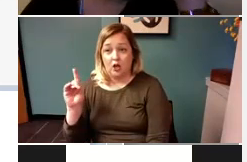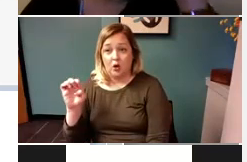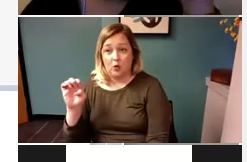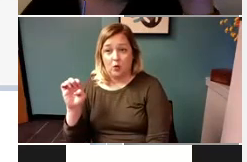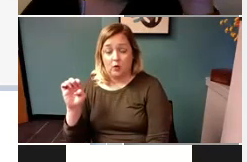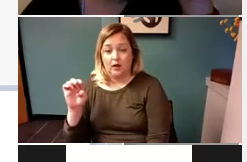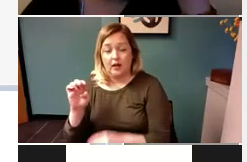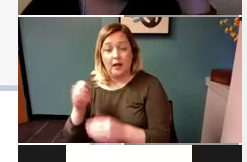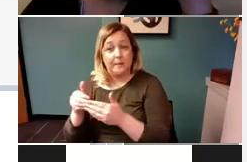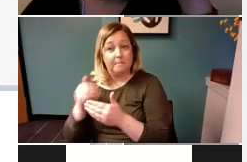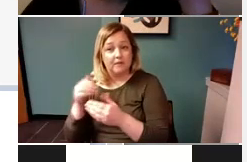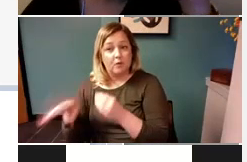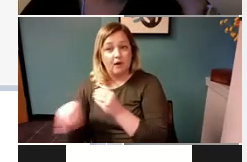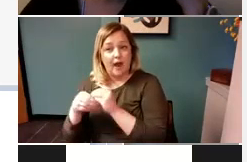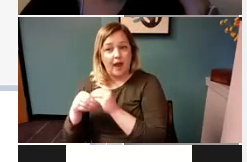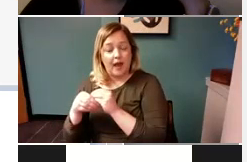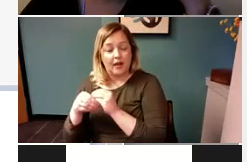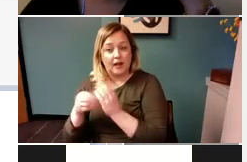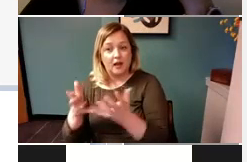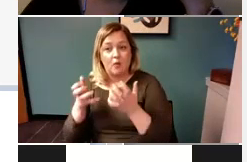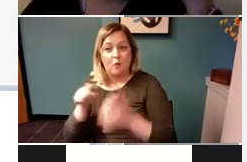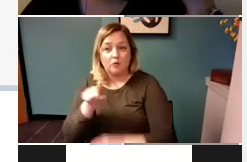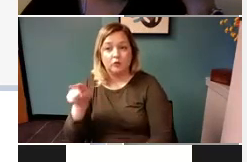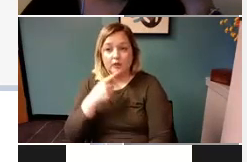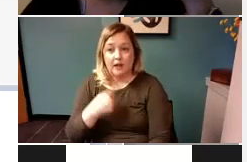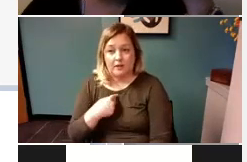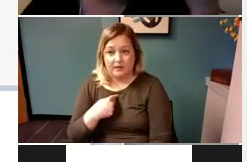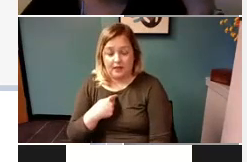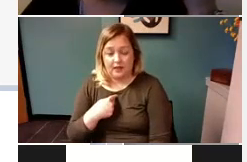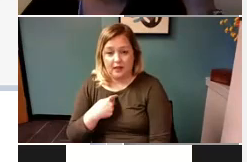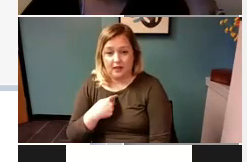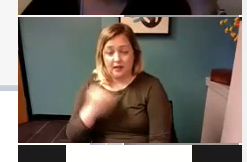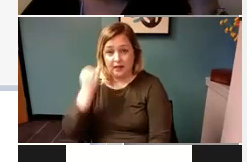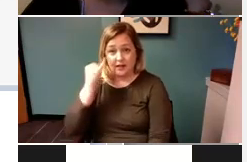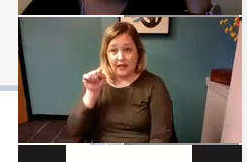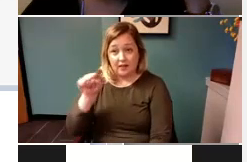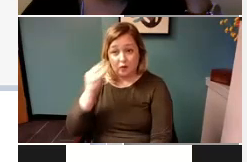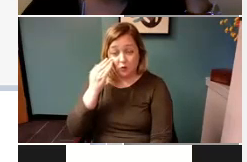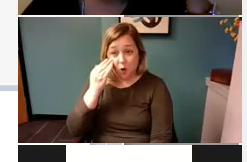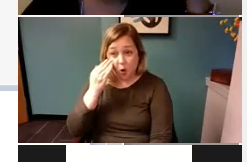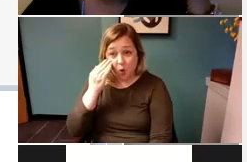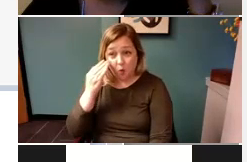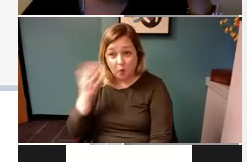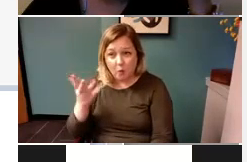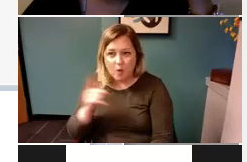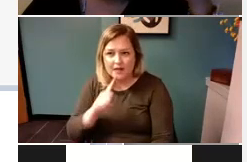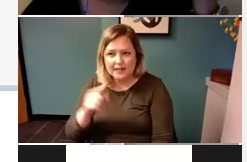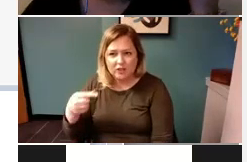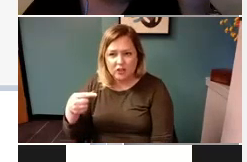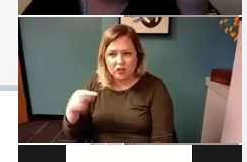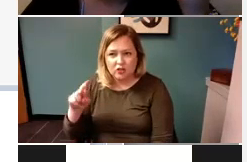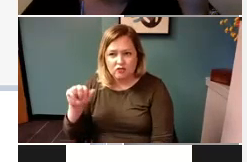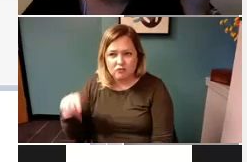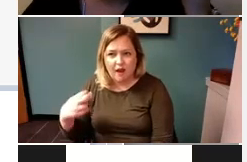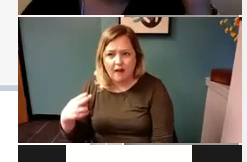node, I want you guys to tell me, those of you who know what graphs are, I want you guys to tell me the difference between